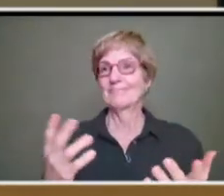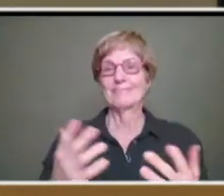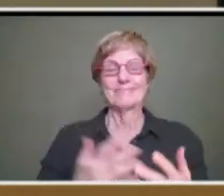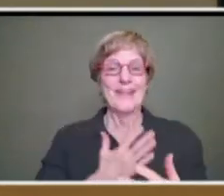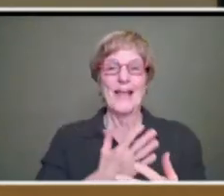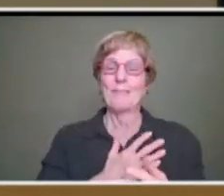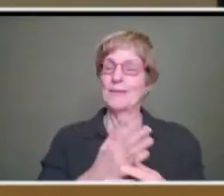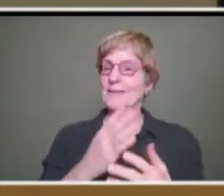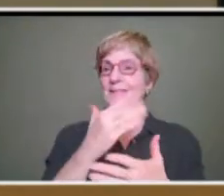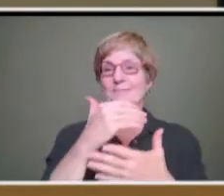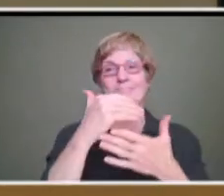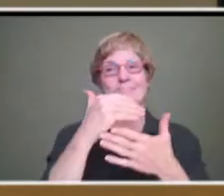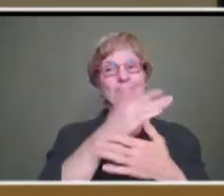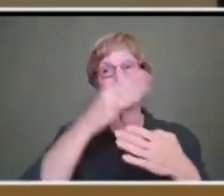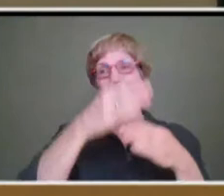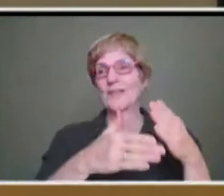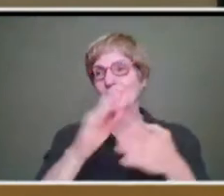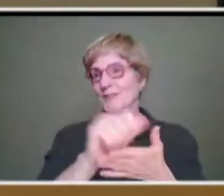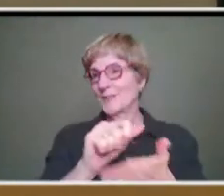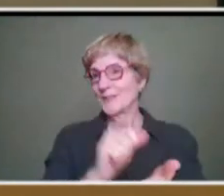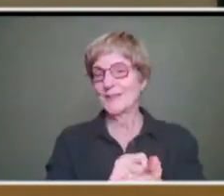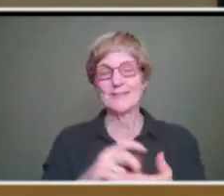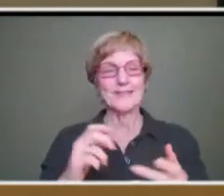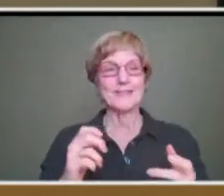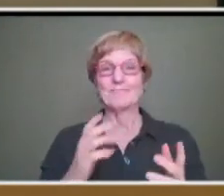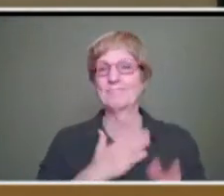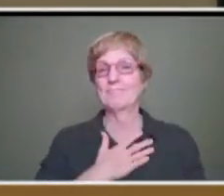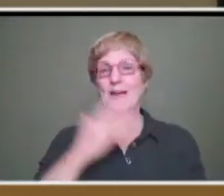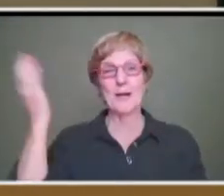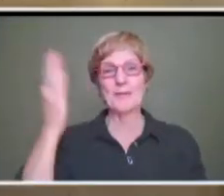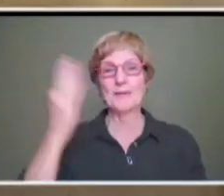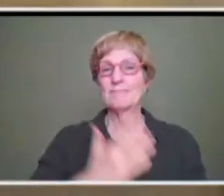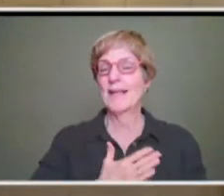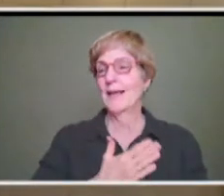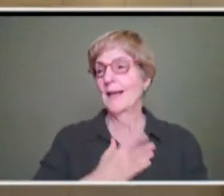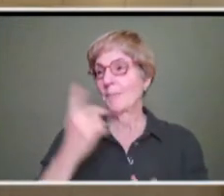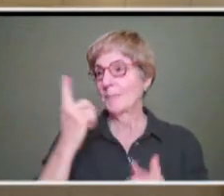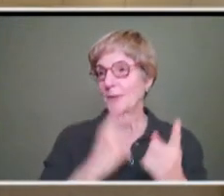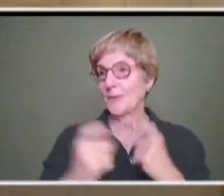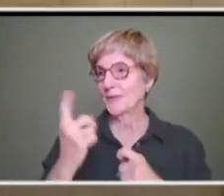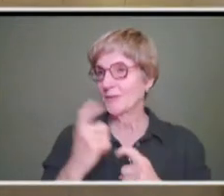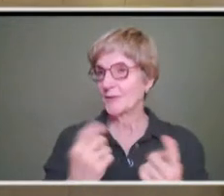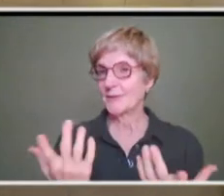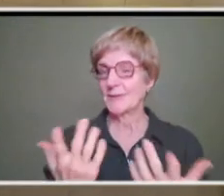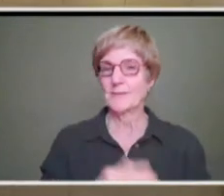the rest of this agenda tonight I will withhold a presentation and I'm happy to answer any questions